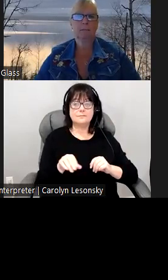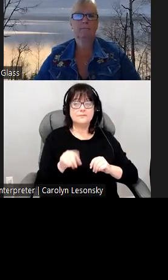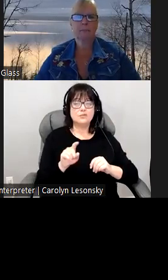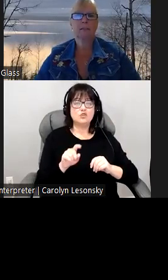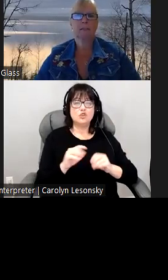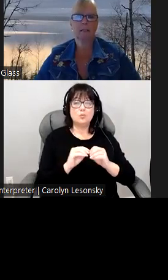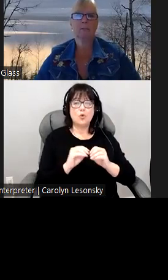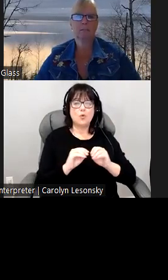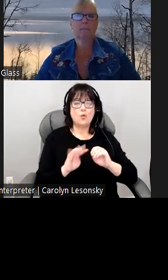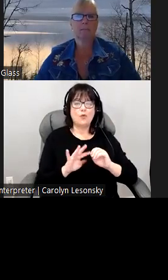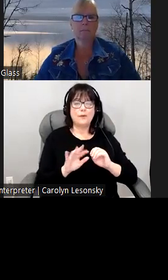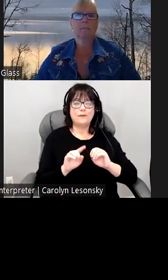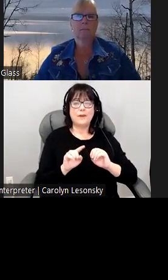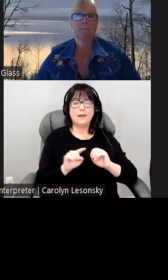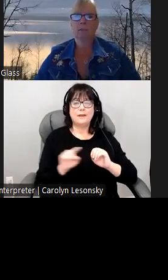Yeah.